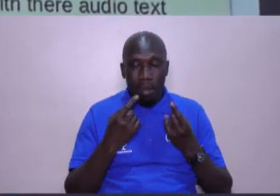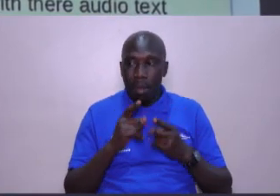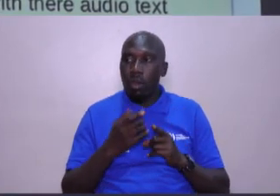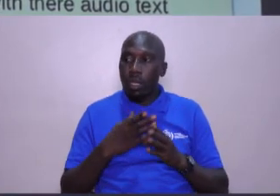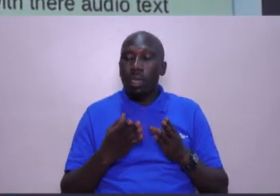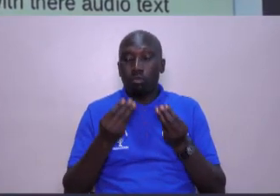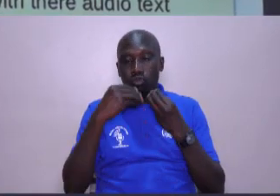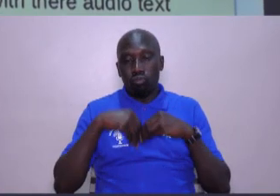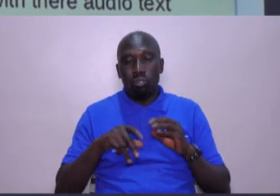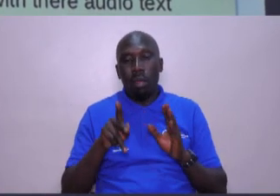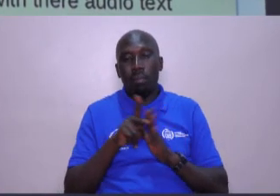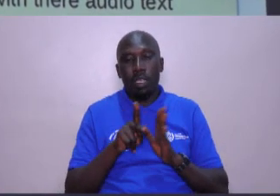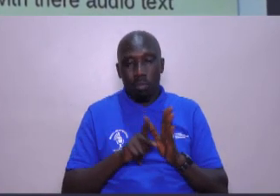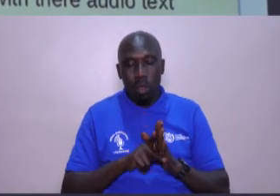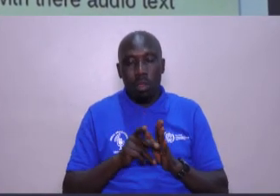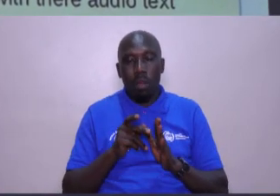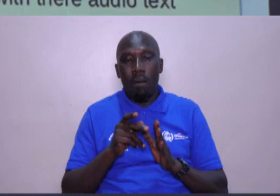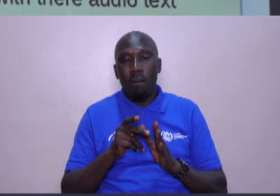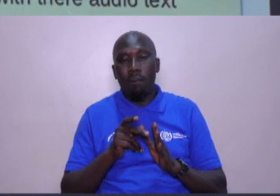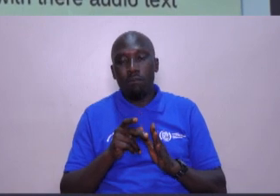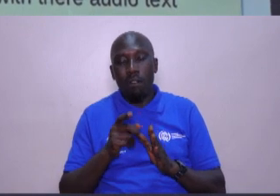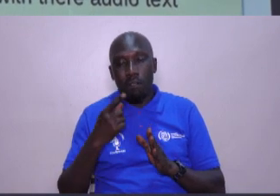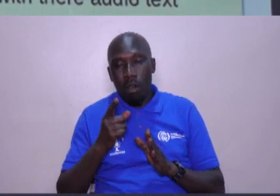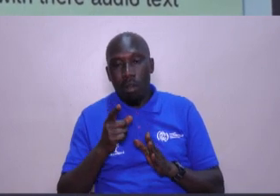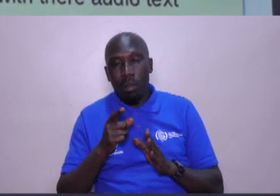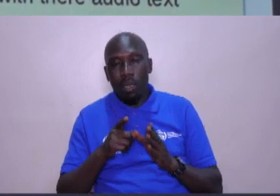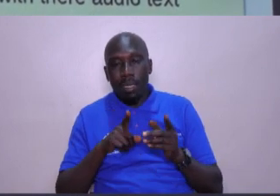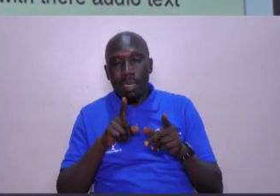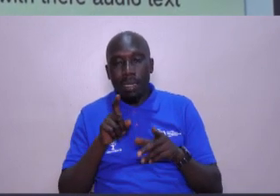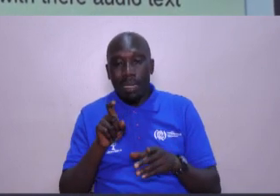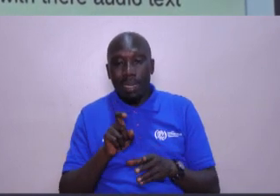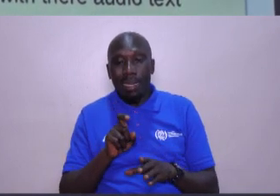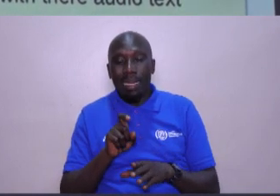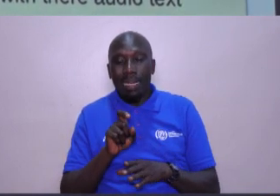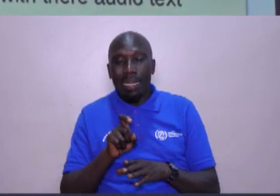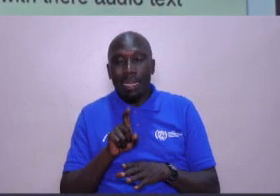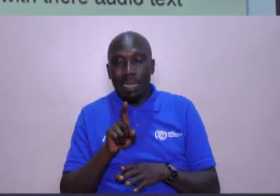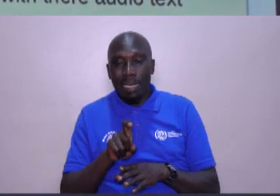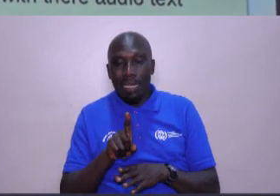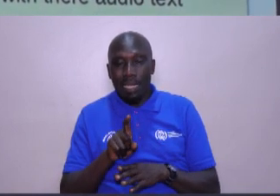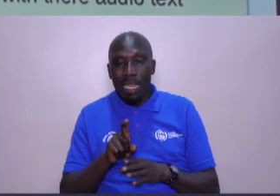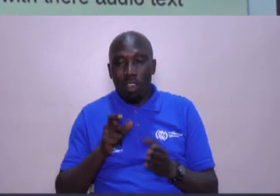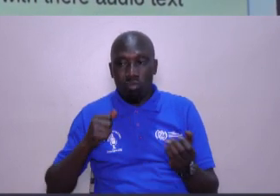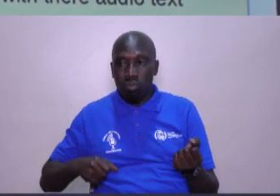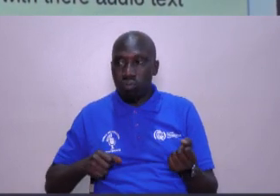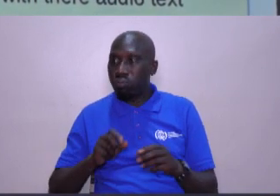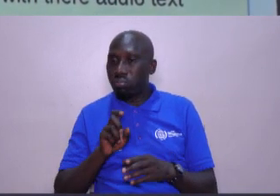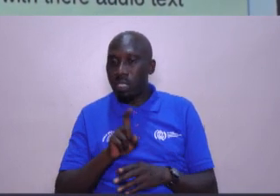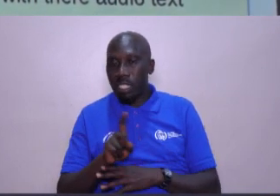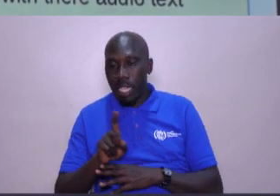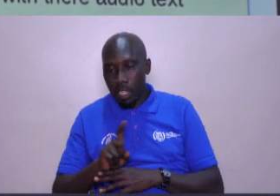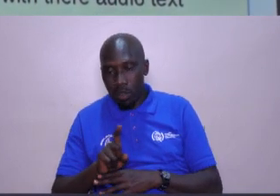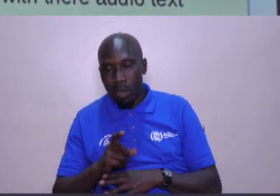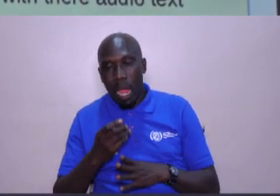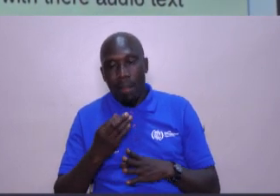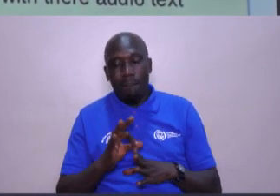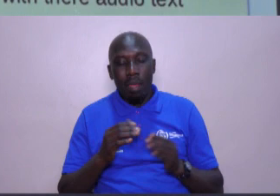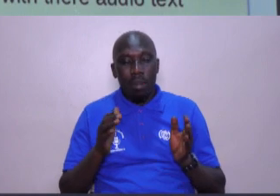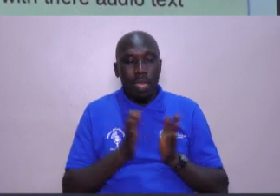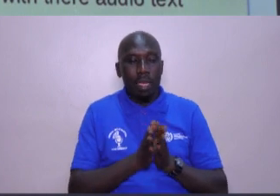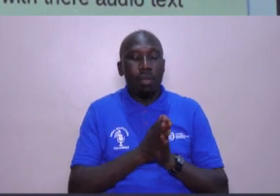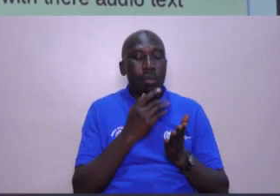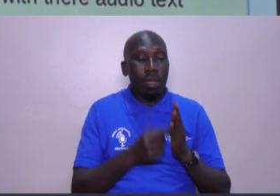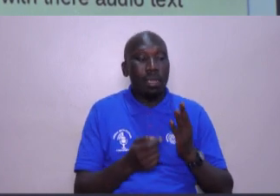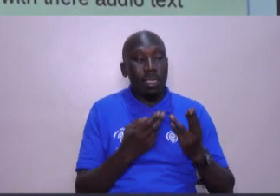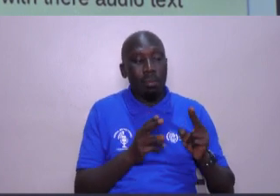So if I now put the audio text to explain what is taking place here, the learner who is